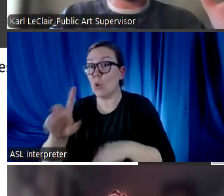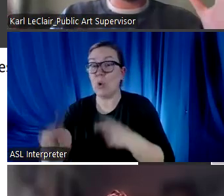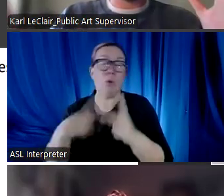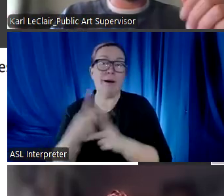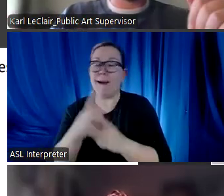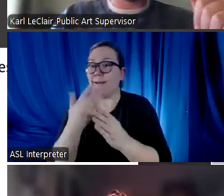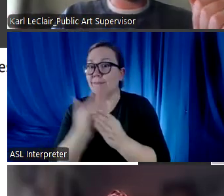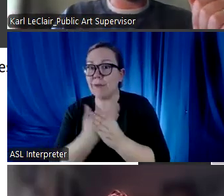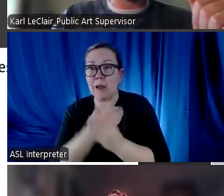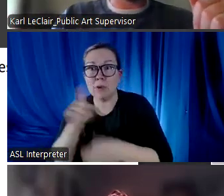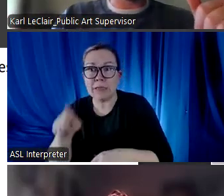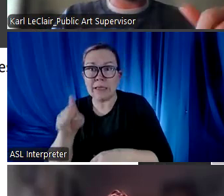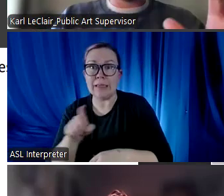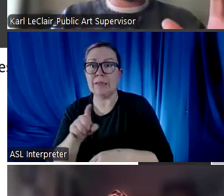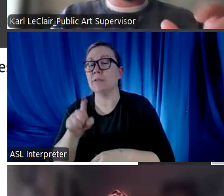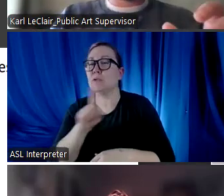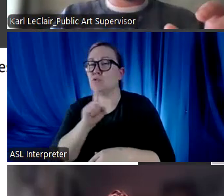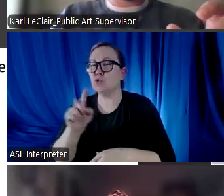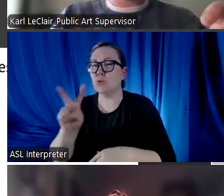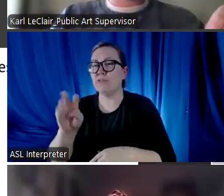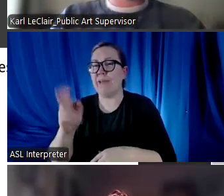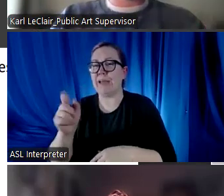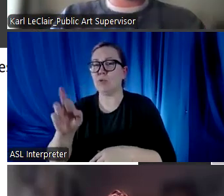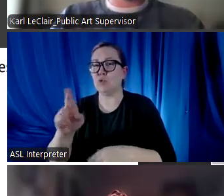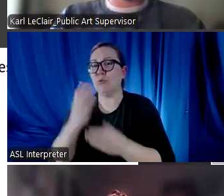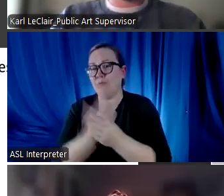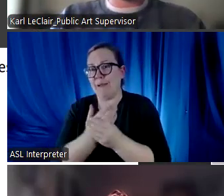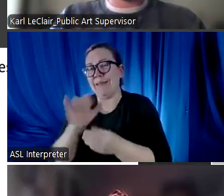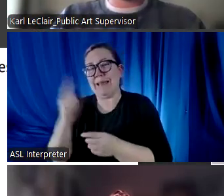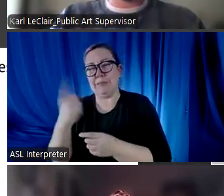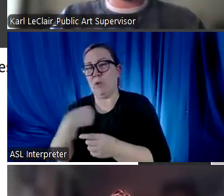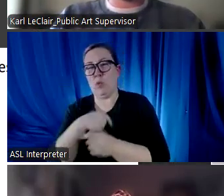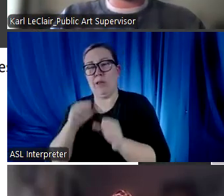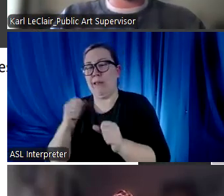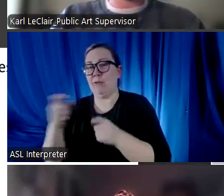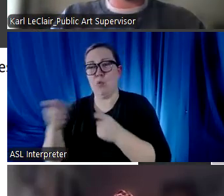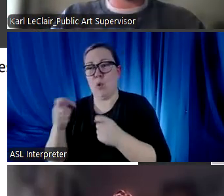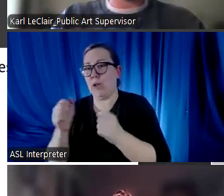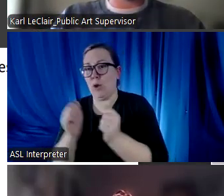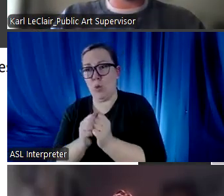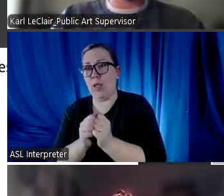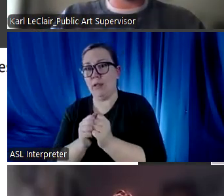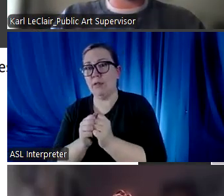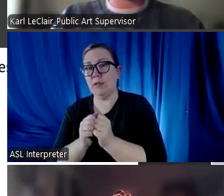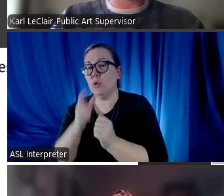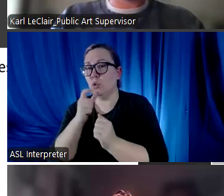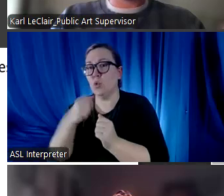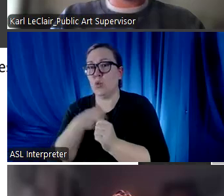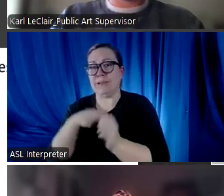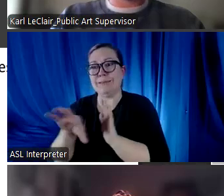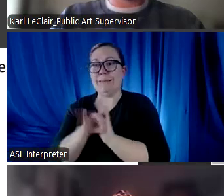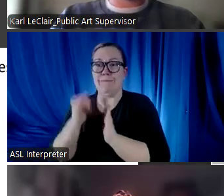vector file is what they're looking for, but that'll be something that we'll coordinate very closely with the selected artists on and make